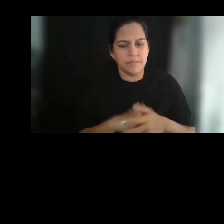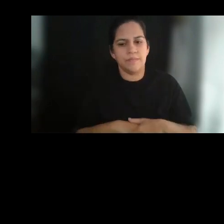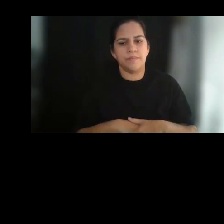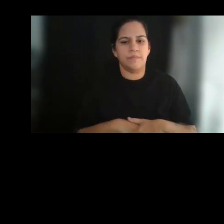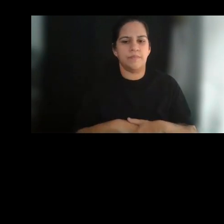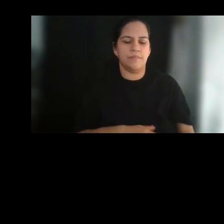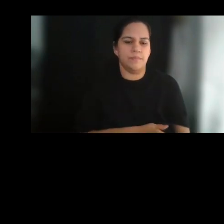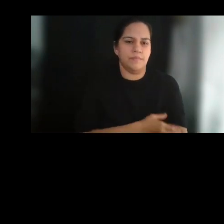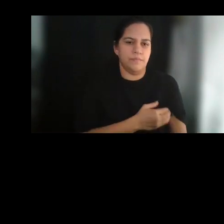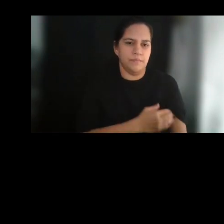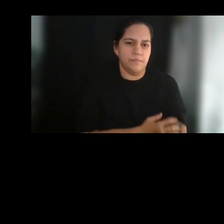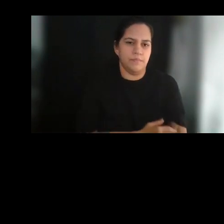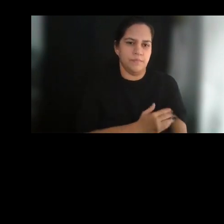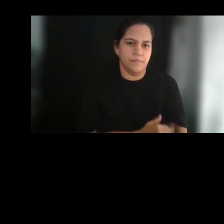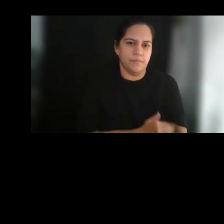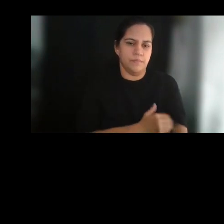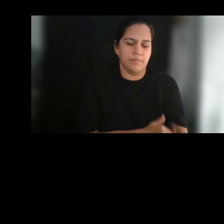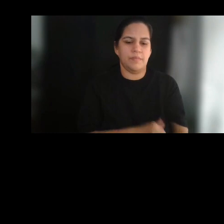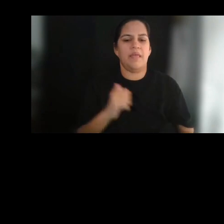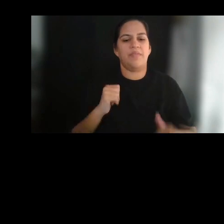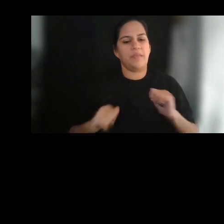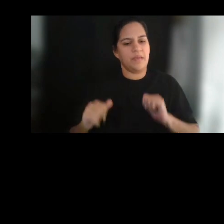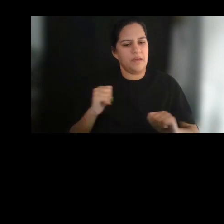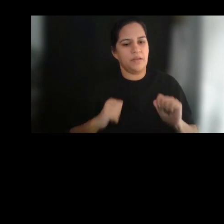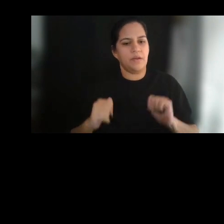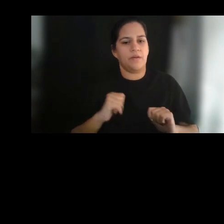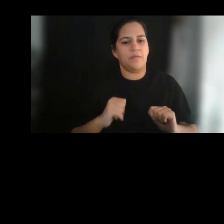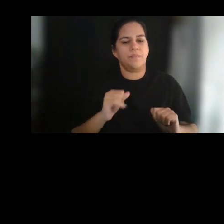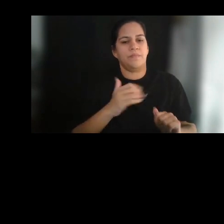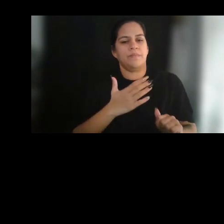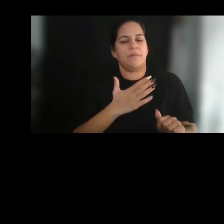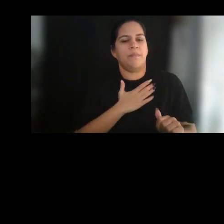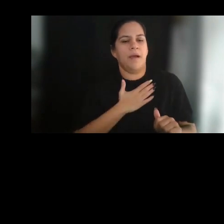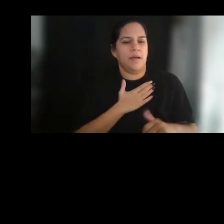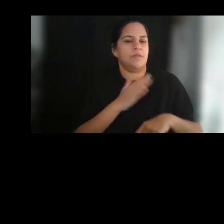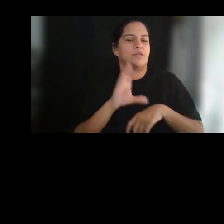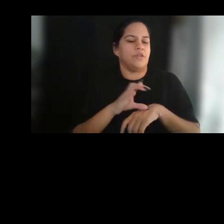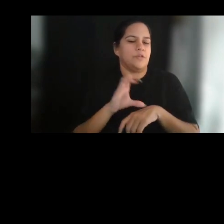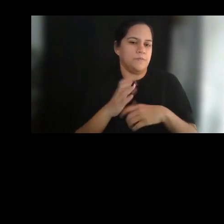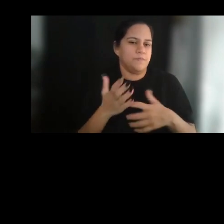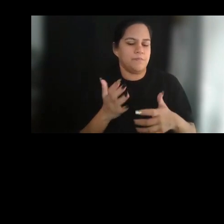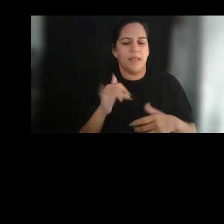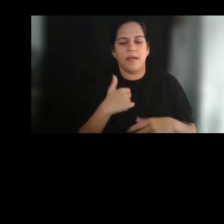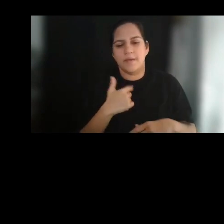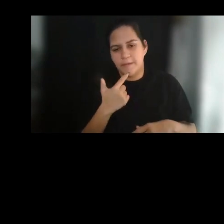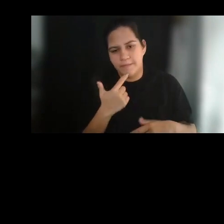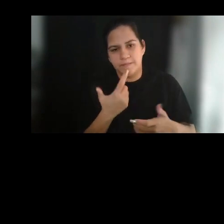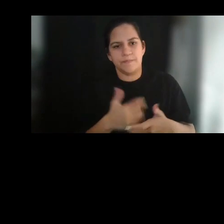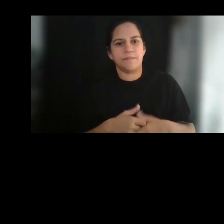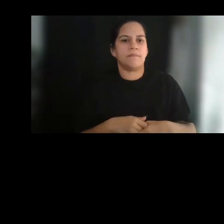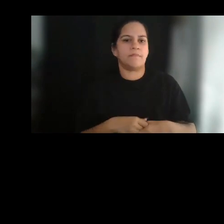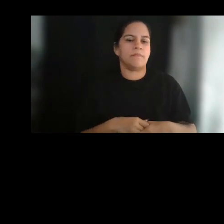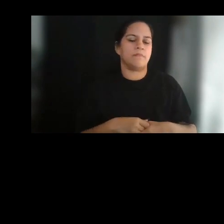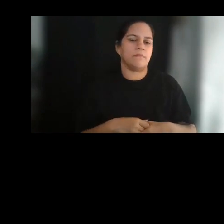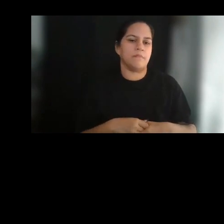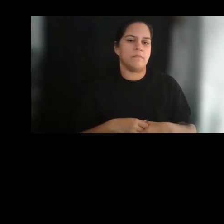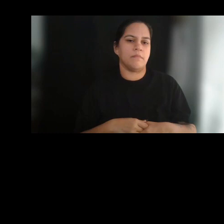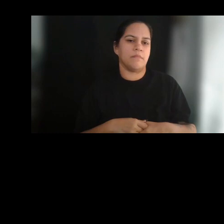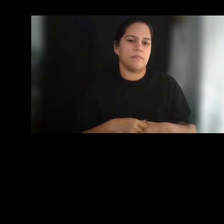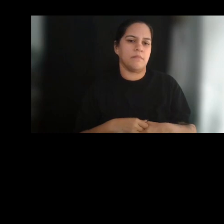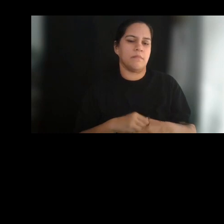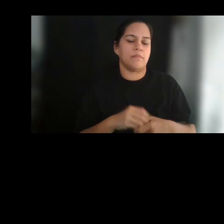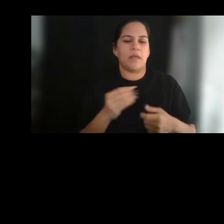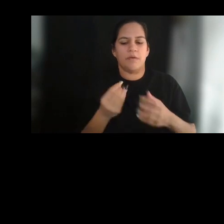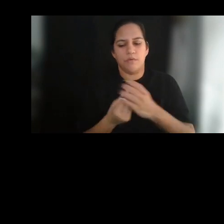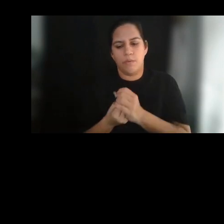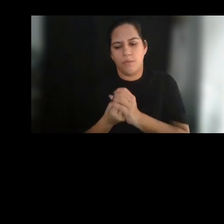The theater is my church, like I said. And growing up in the South in the Black